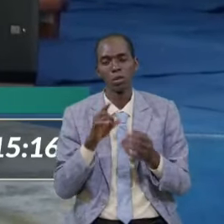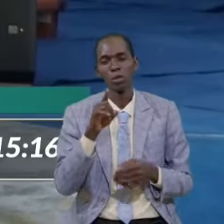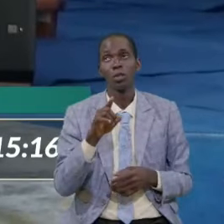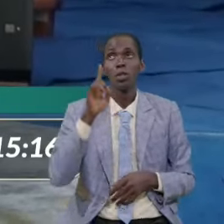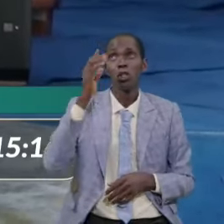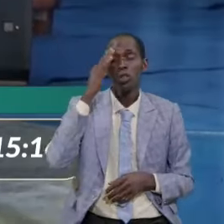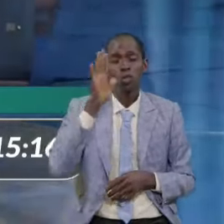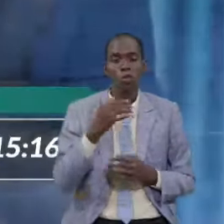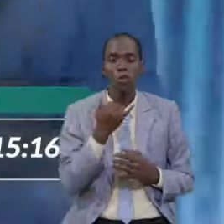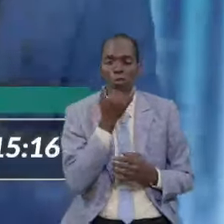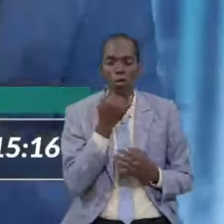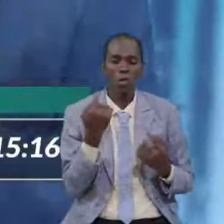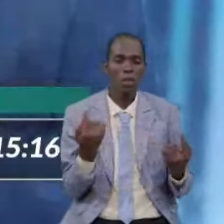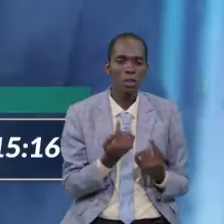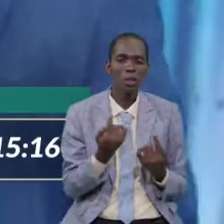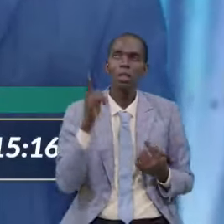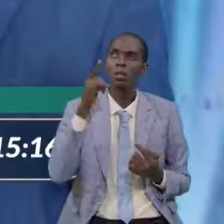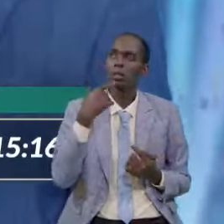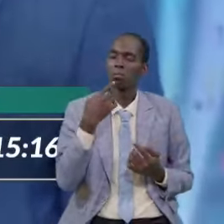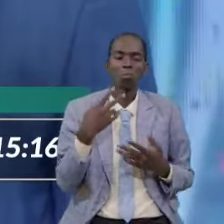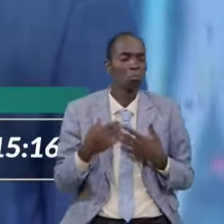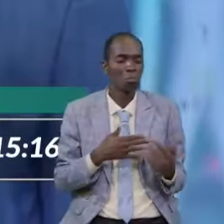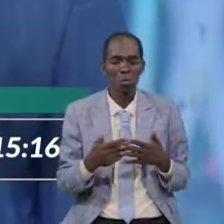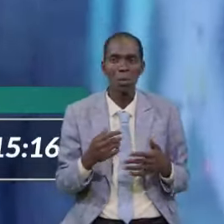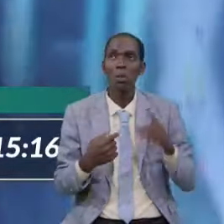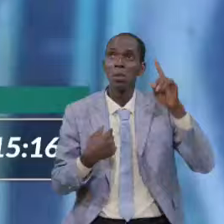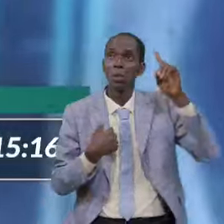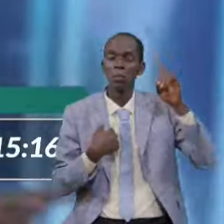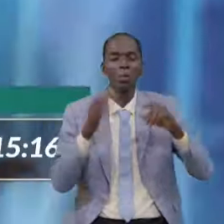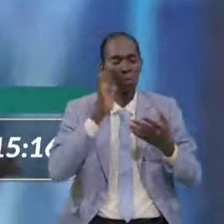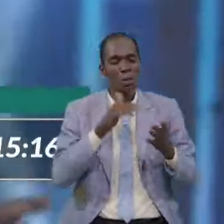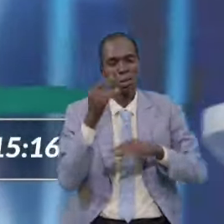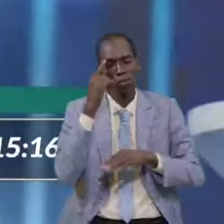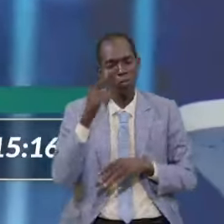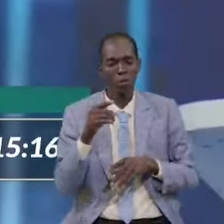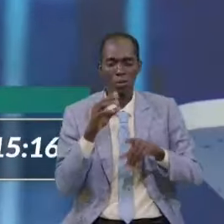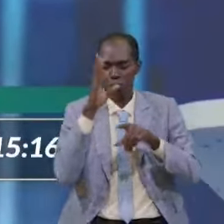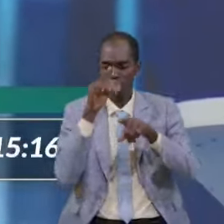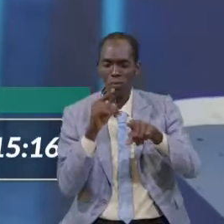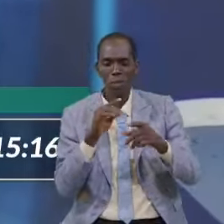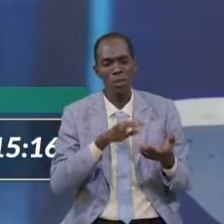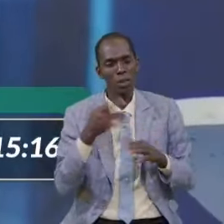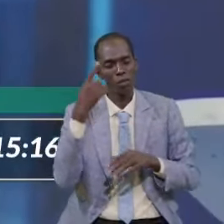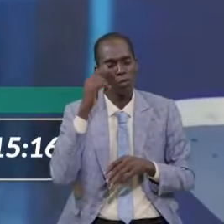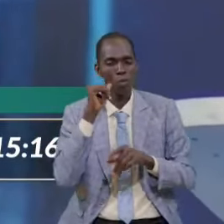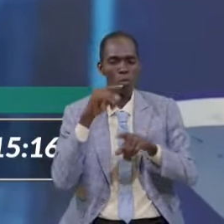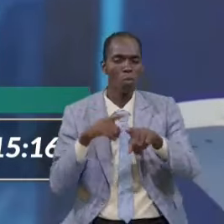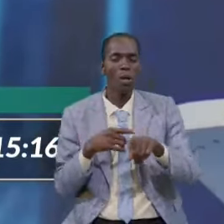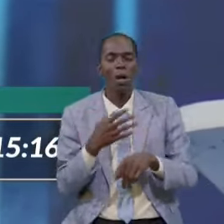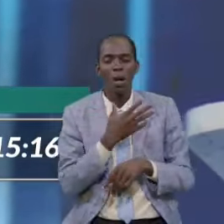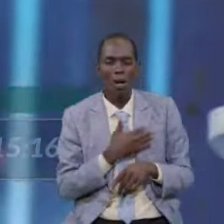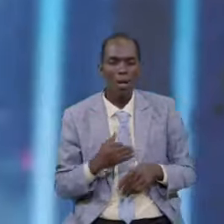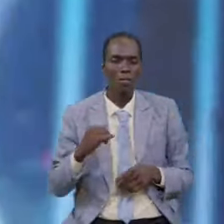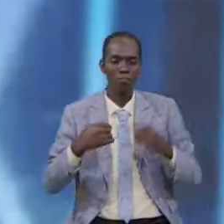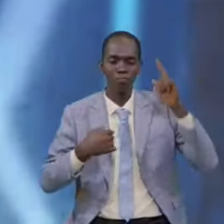for him. I'll die for her. I'll take her sins away. I'll brush her up. I'll blot all the sins out,